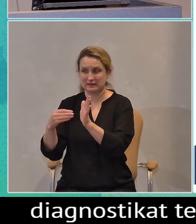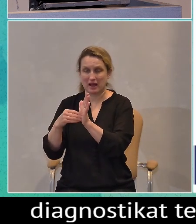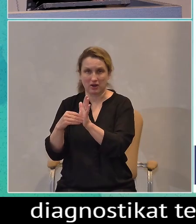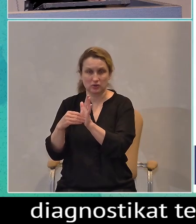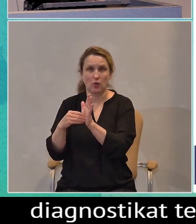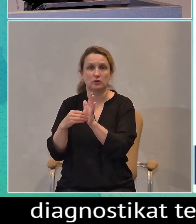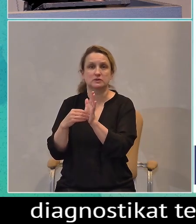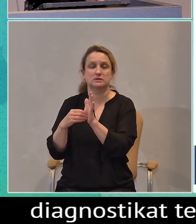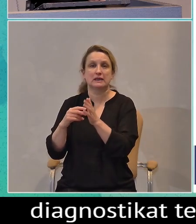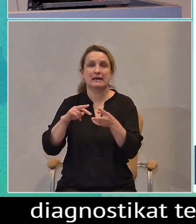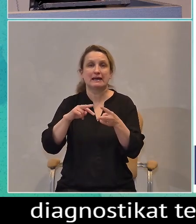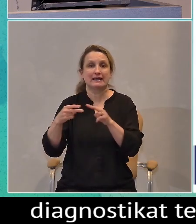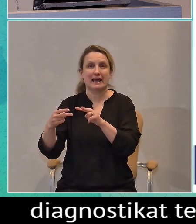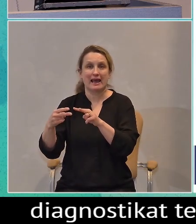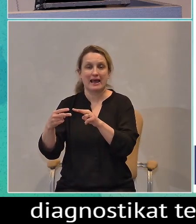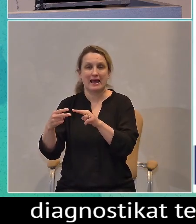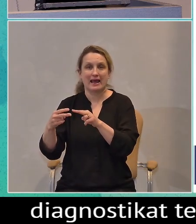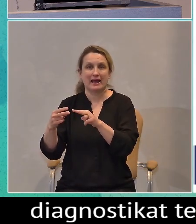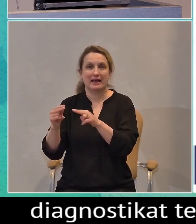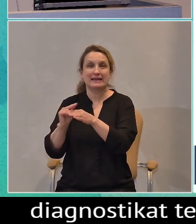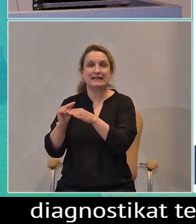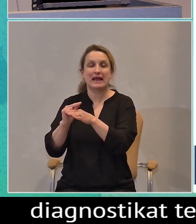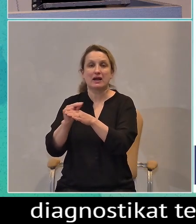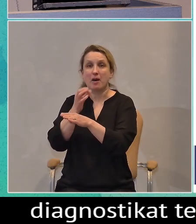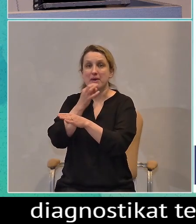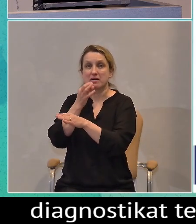example is epidermolysis bullosa.